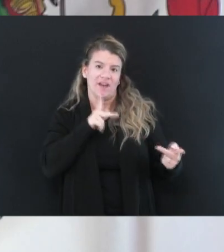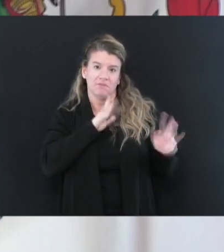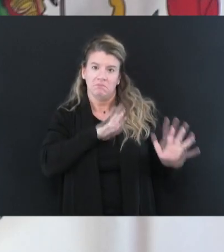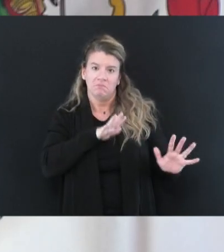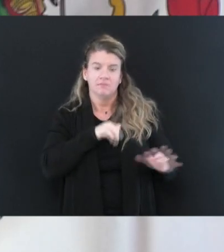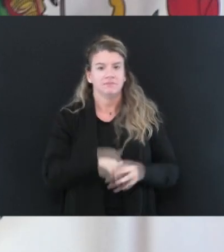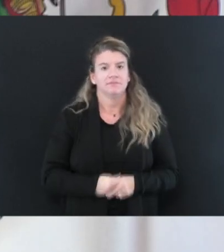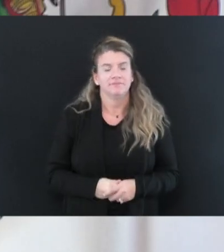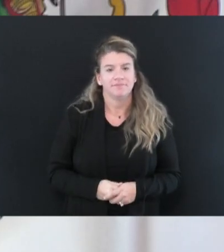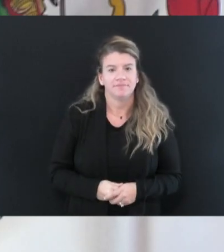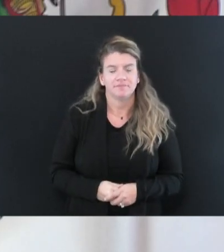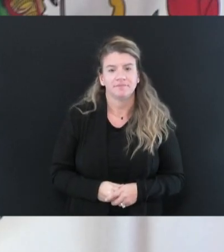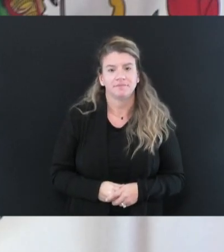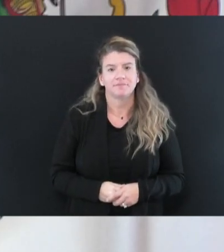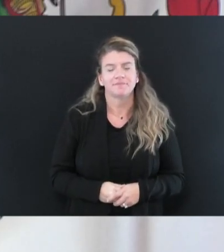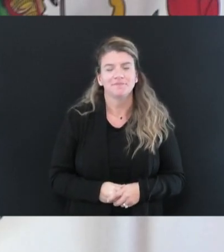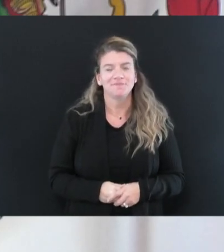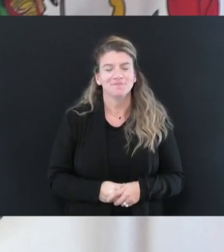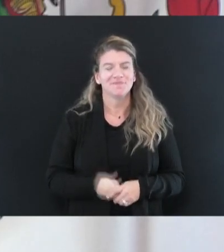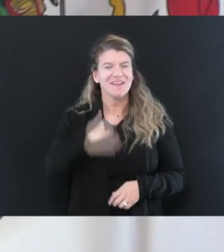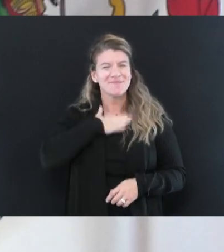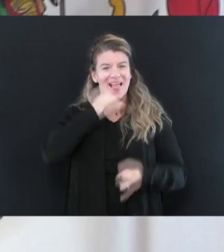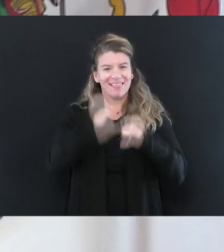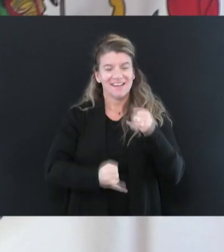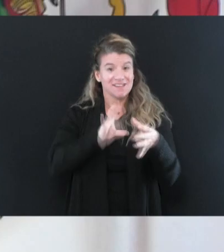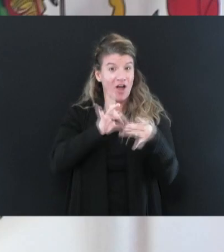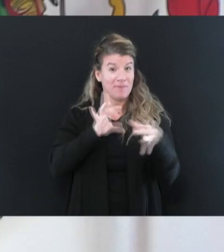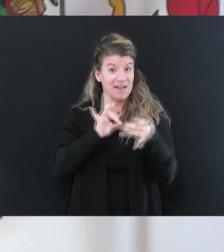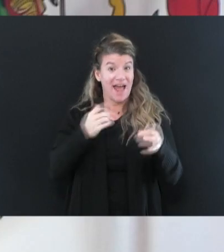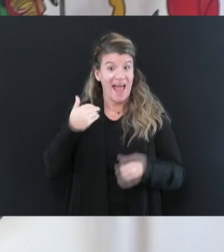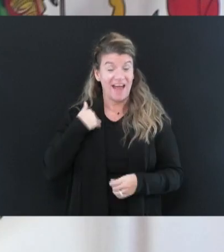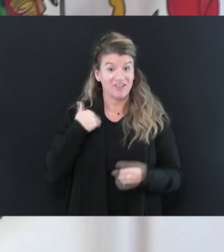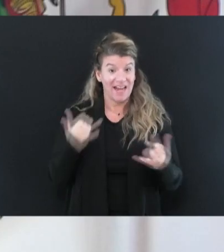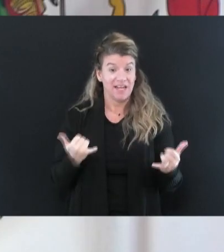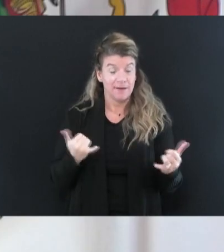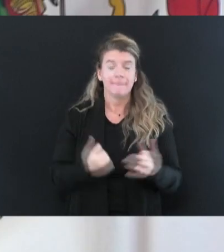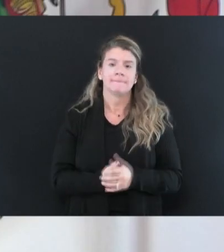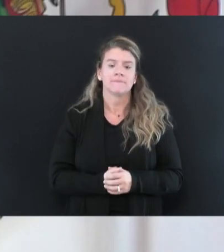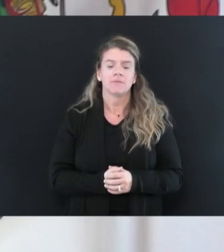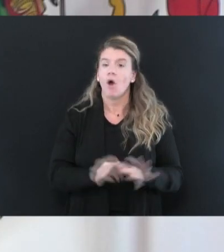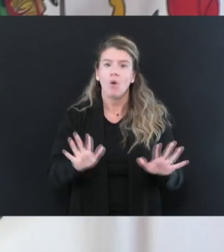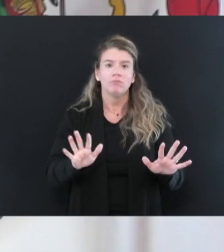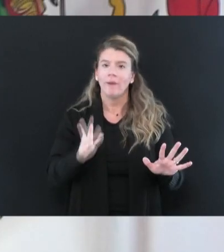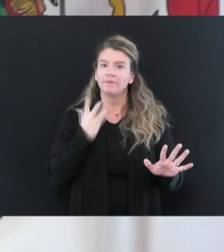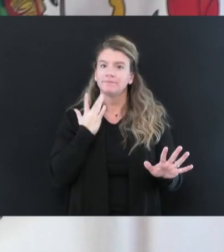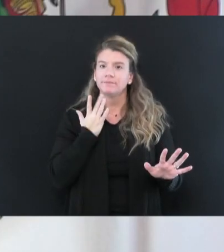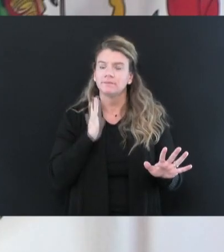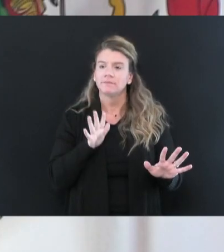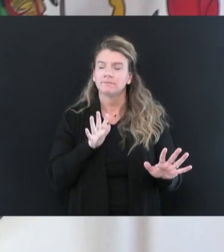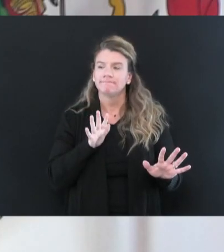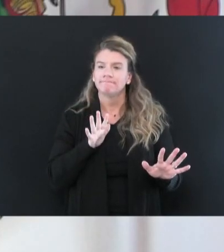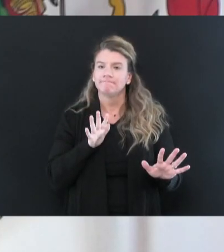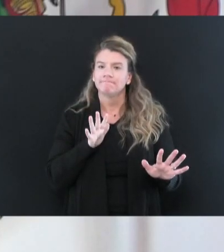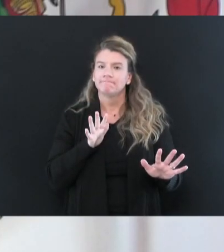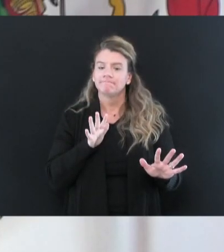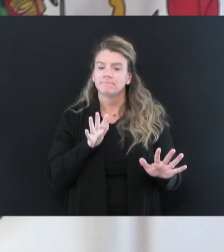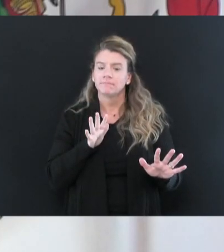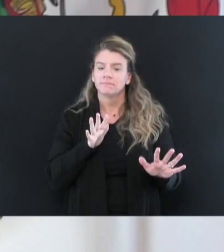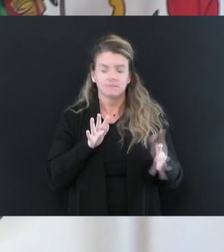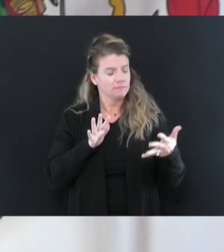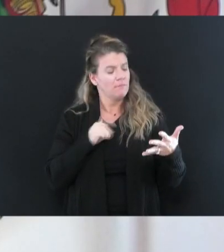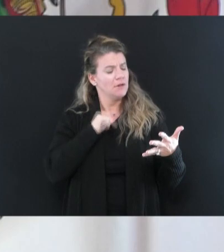Okay, last thing I guess I've got is, well, wait a minute. I hope